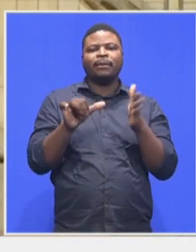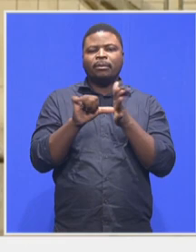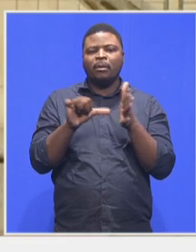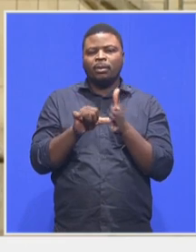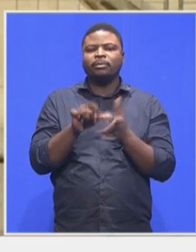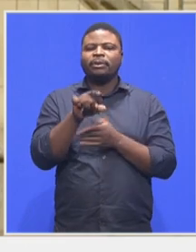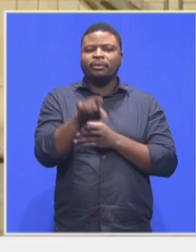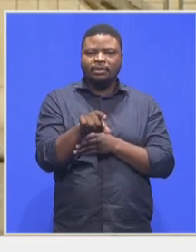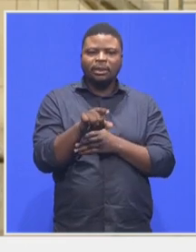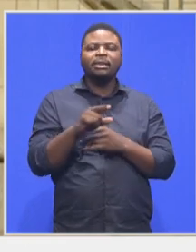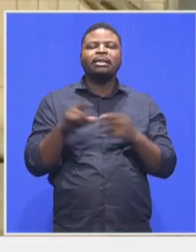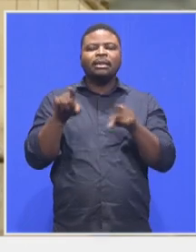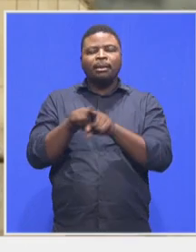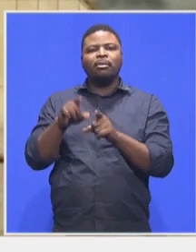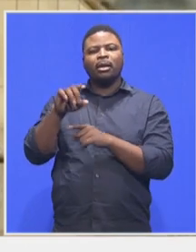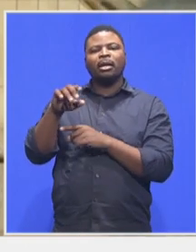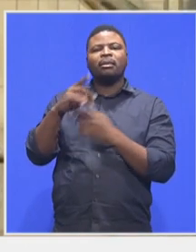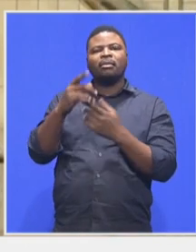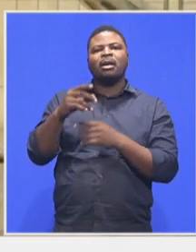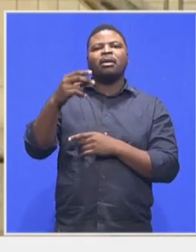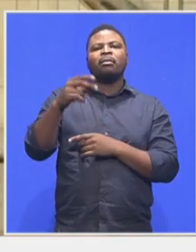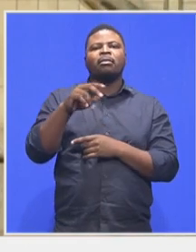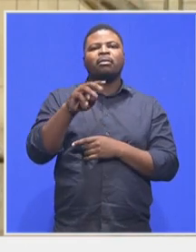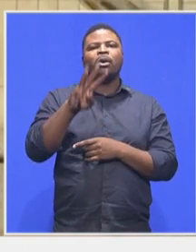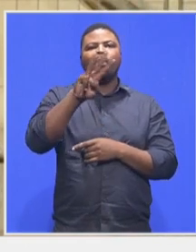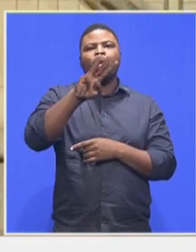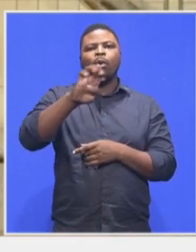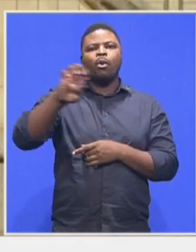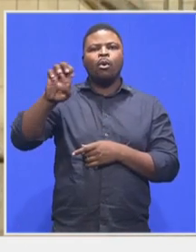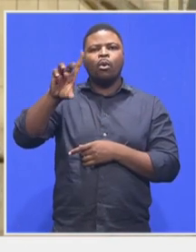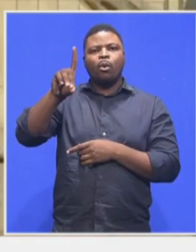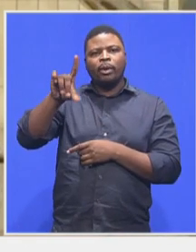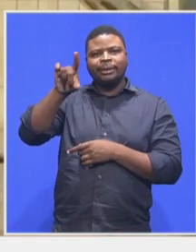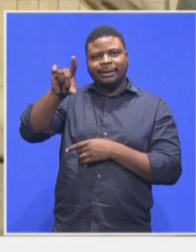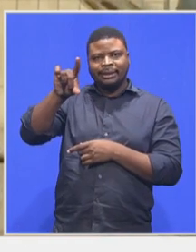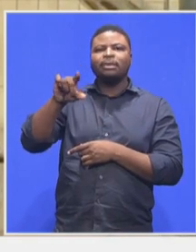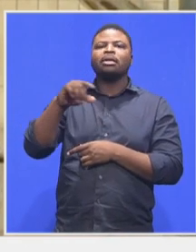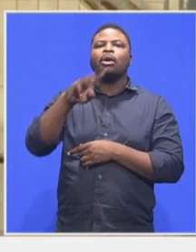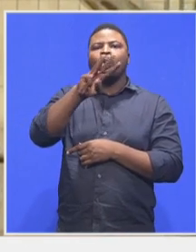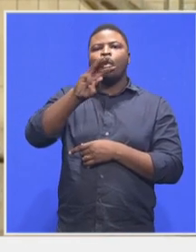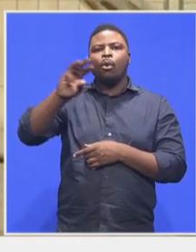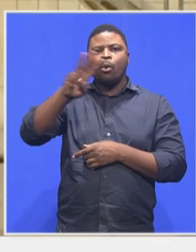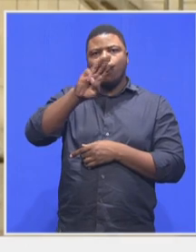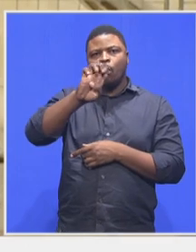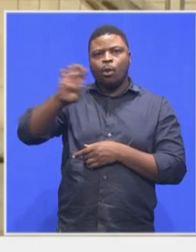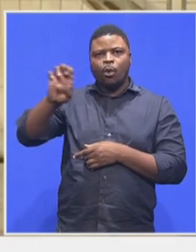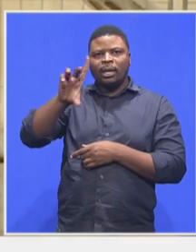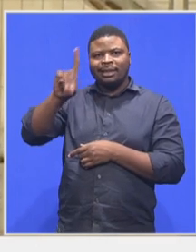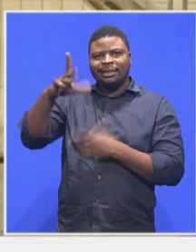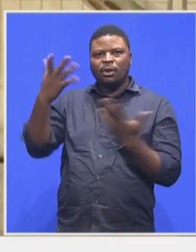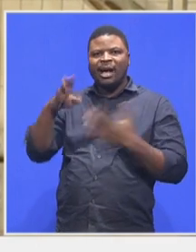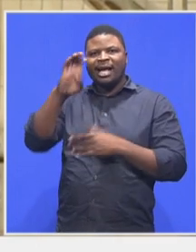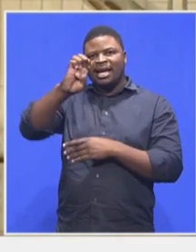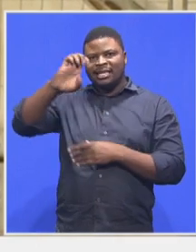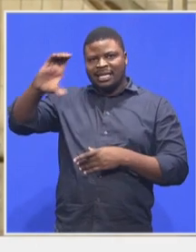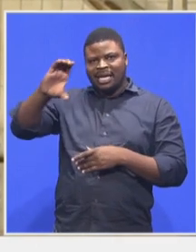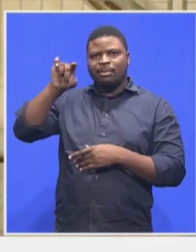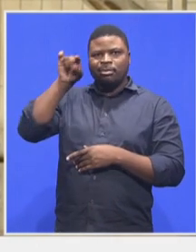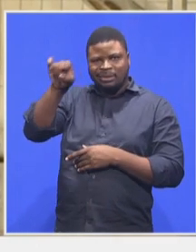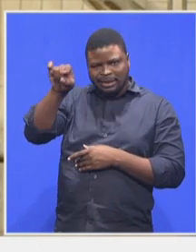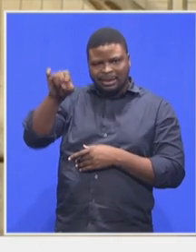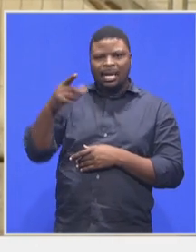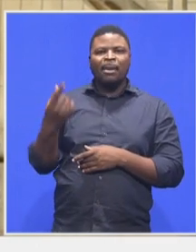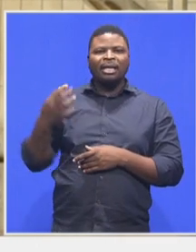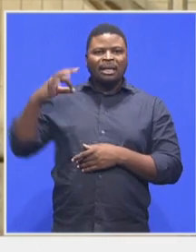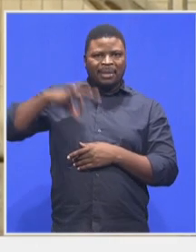especially in the Eastern Cape. Let our people benefit from this. They understand how it works. We don't want to see the